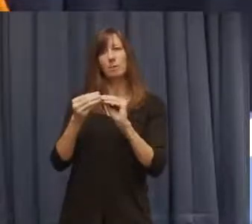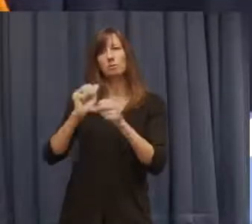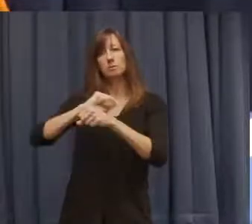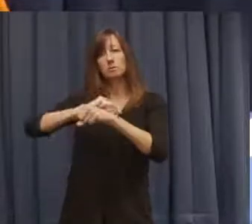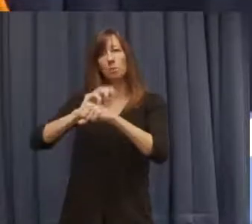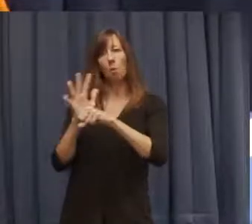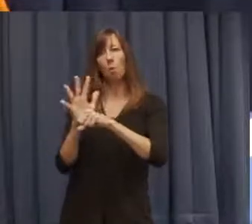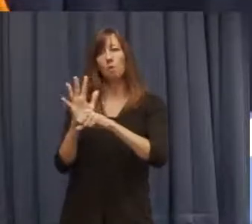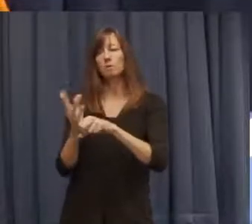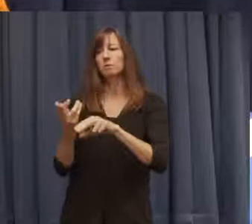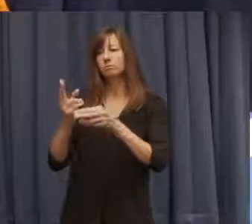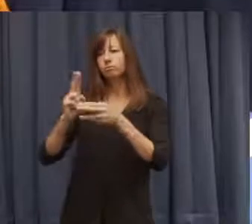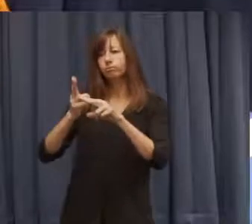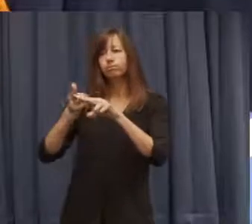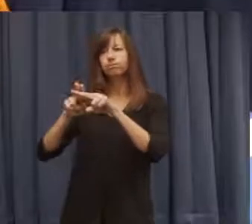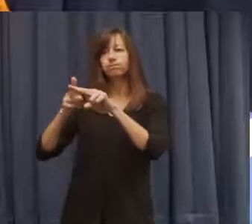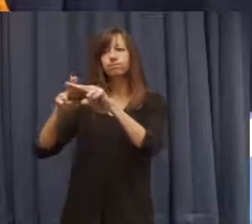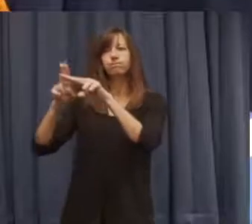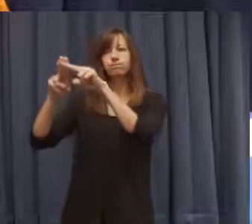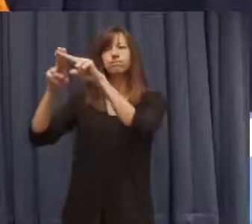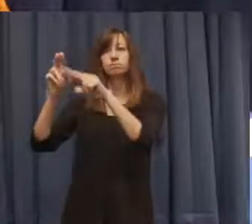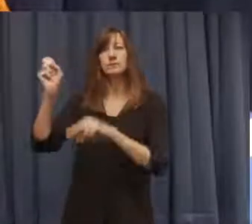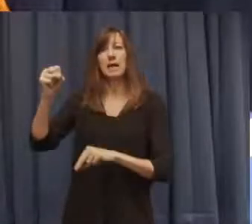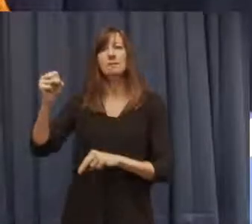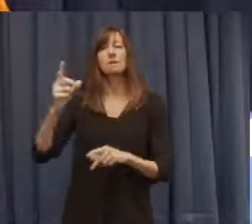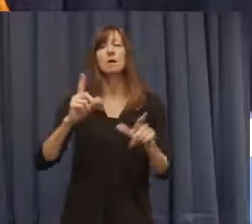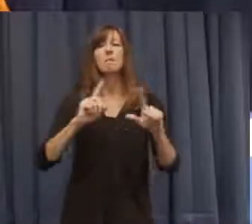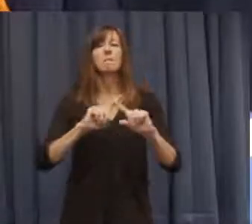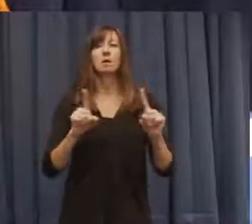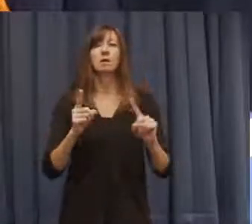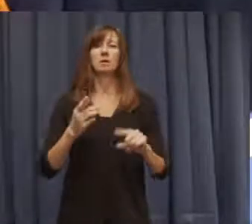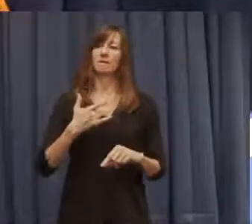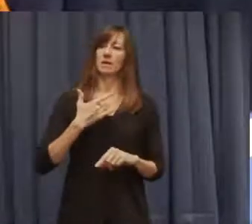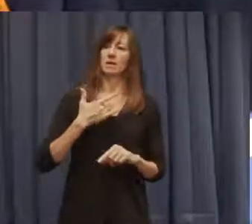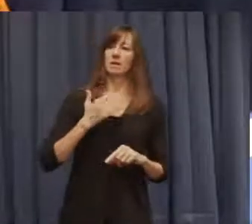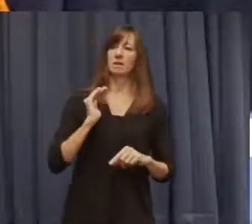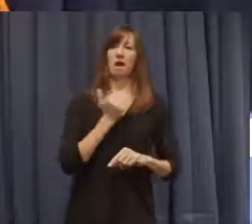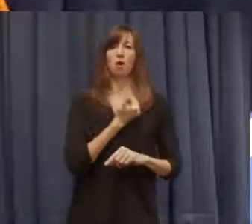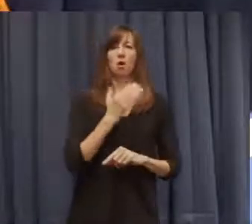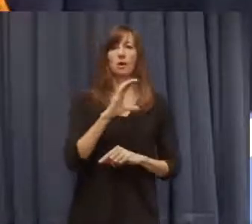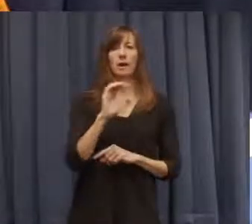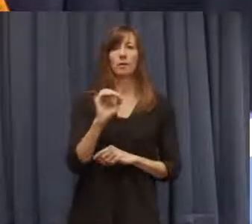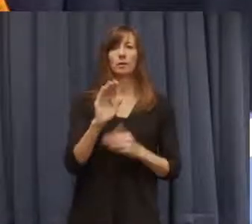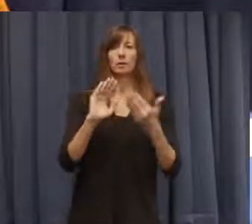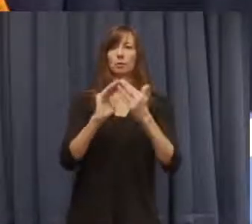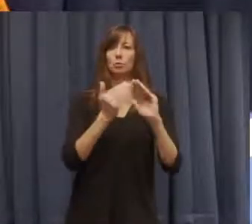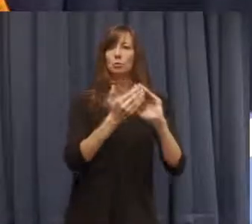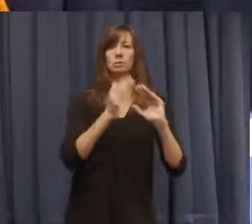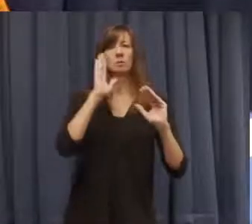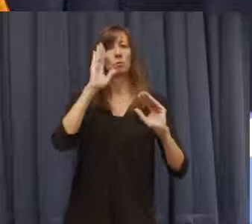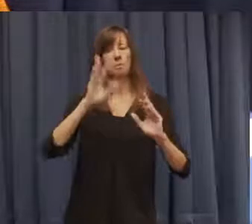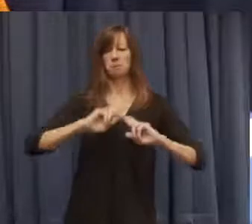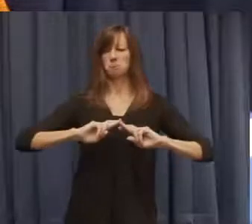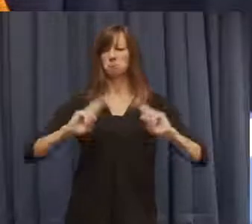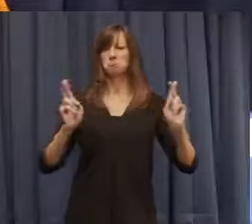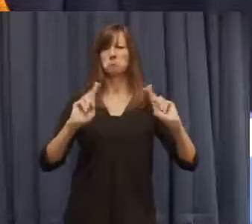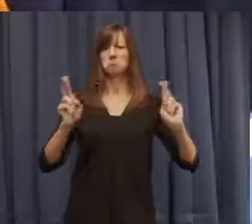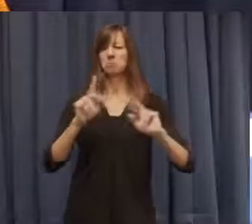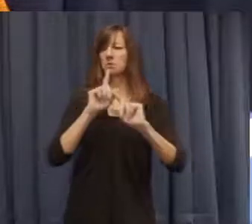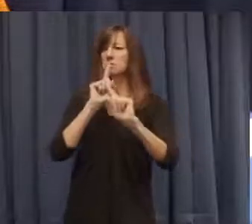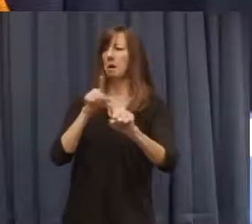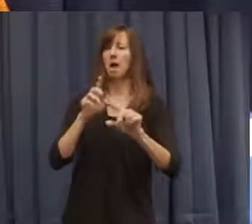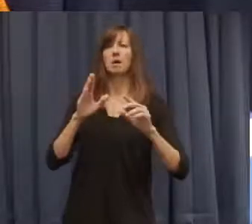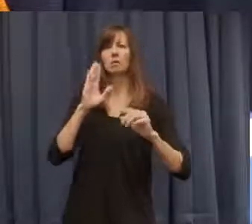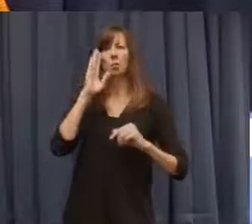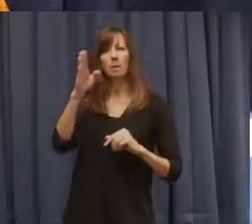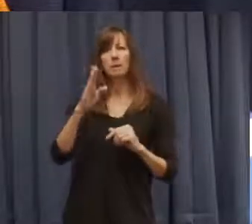that we as a county and as a community are ready to respond if they go up further. But most